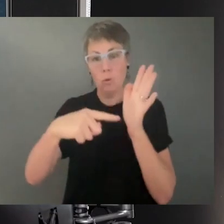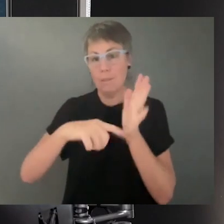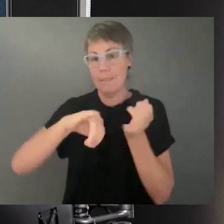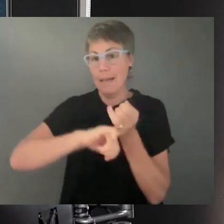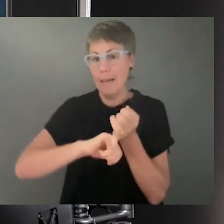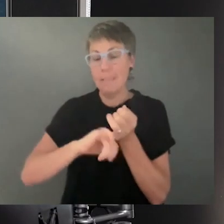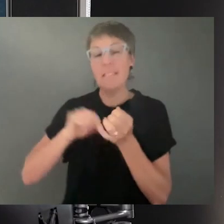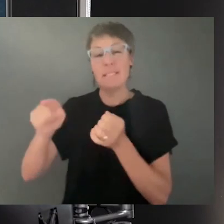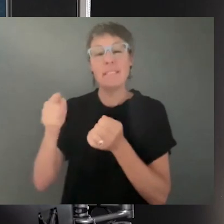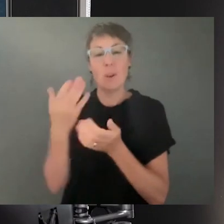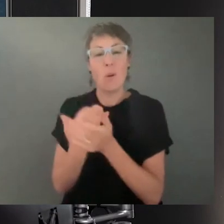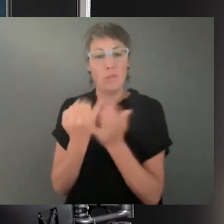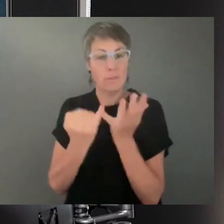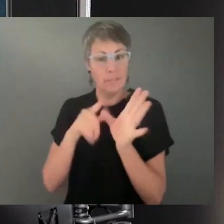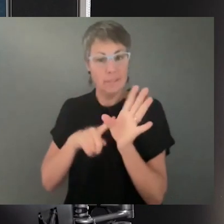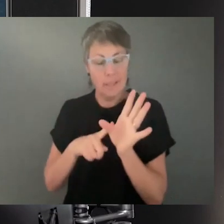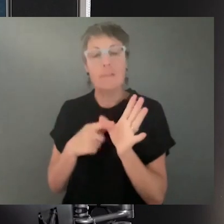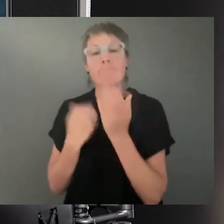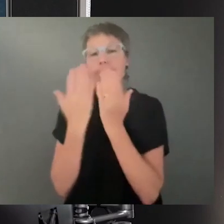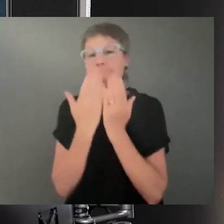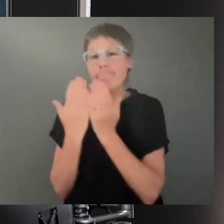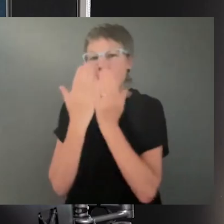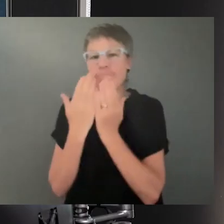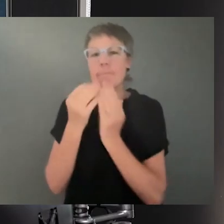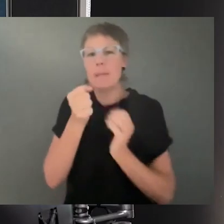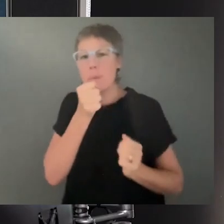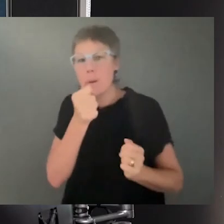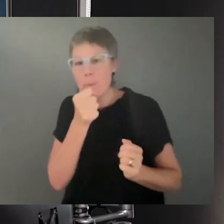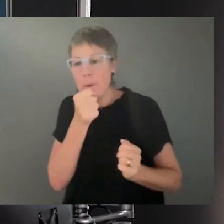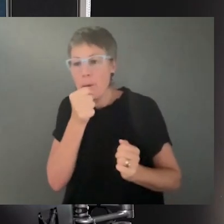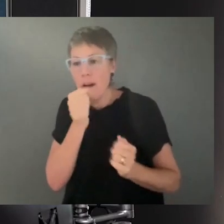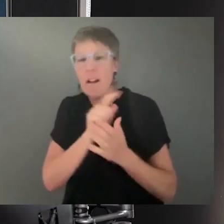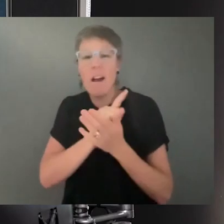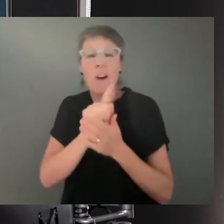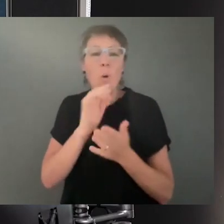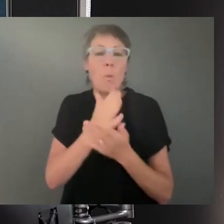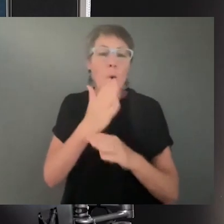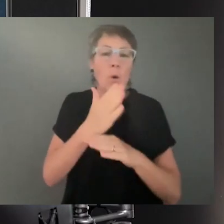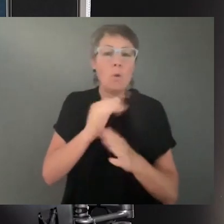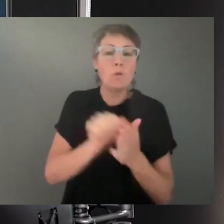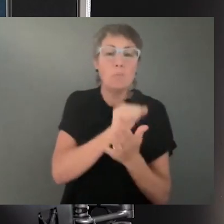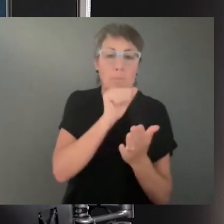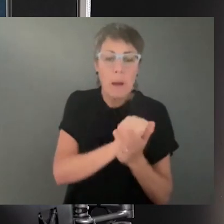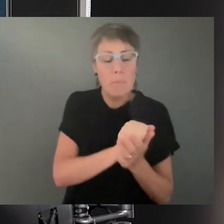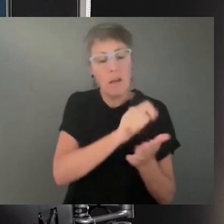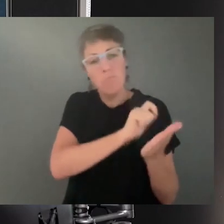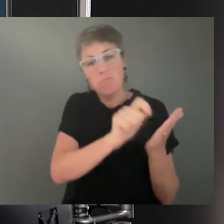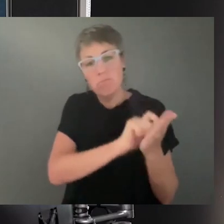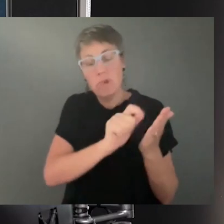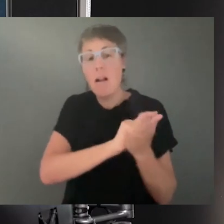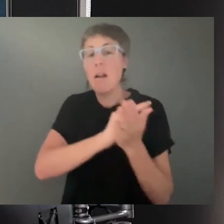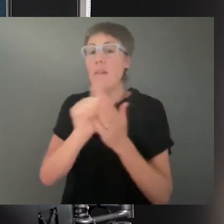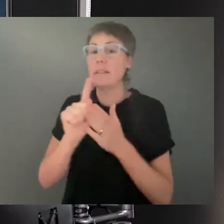the University of Technology, Sydney. And then after that, I did various casual writing roles with newspapers, but